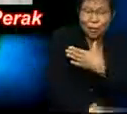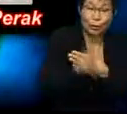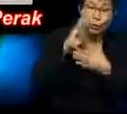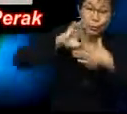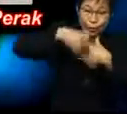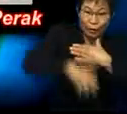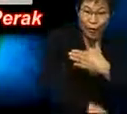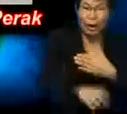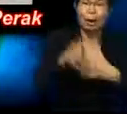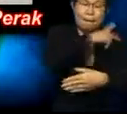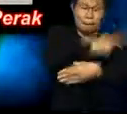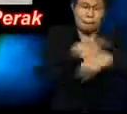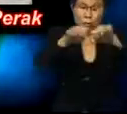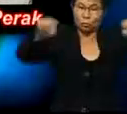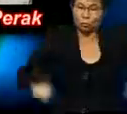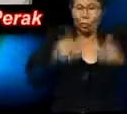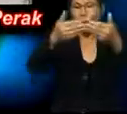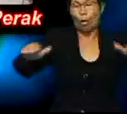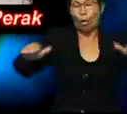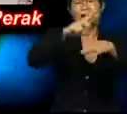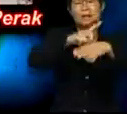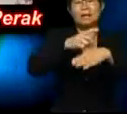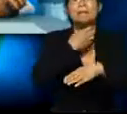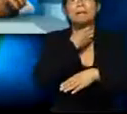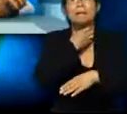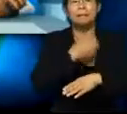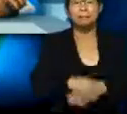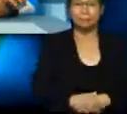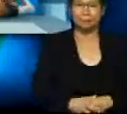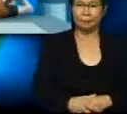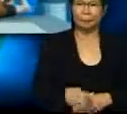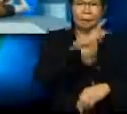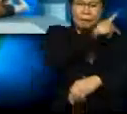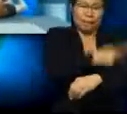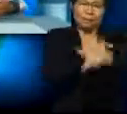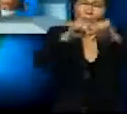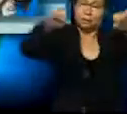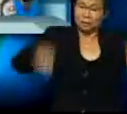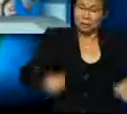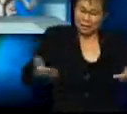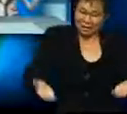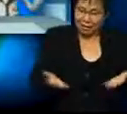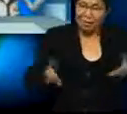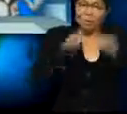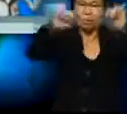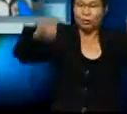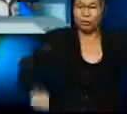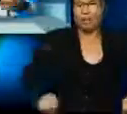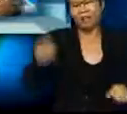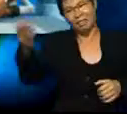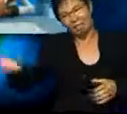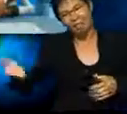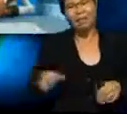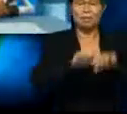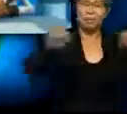power station was opened in Chendero, Perak. Power stations here, power stations